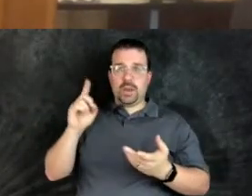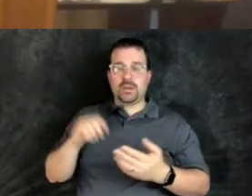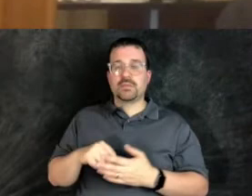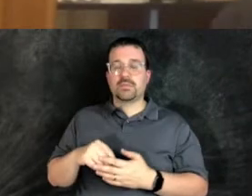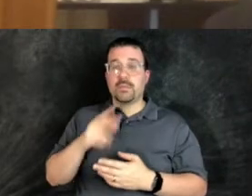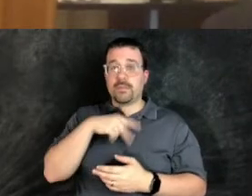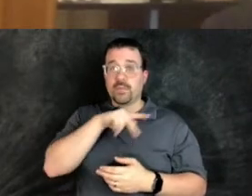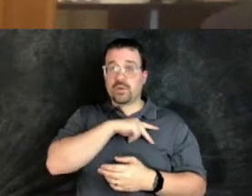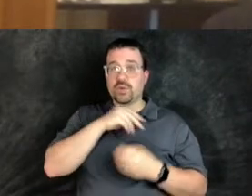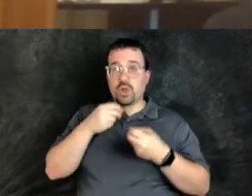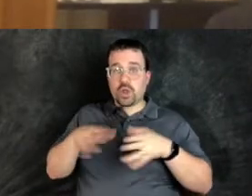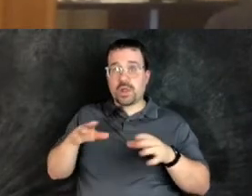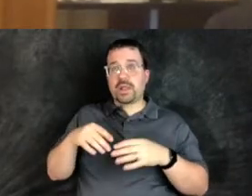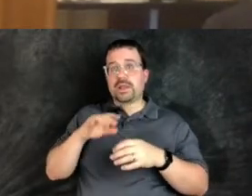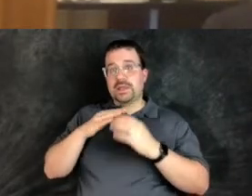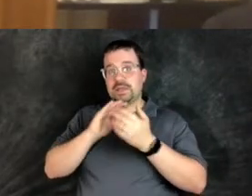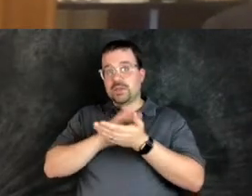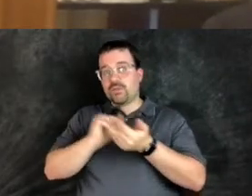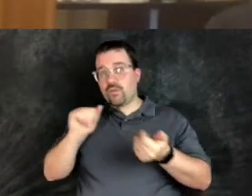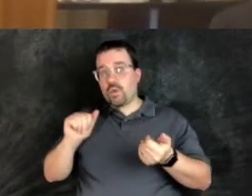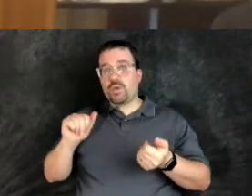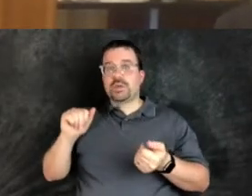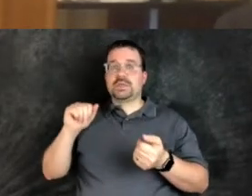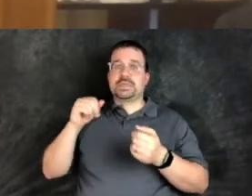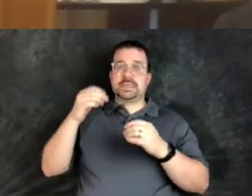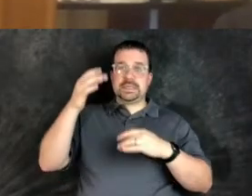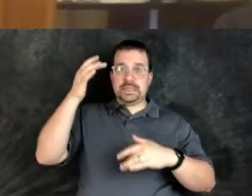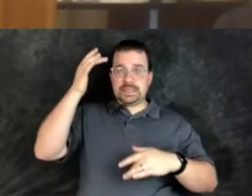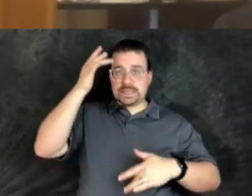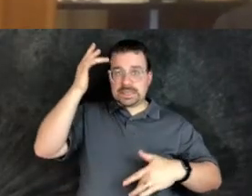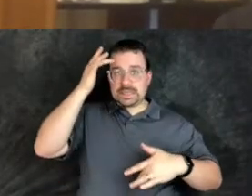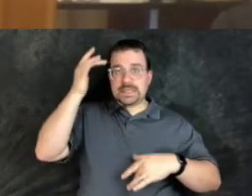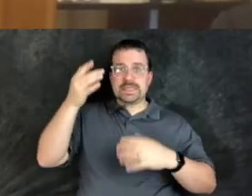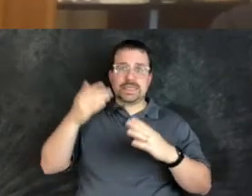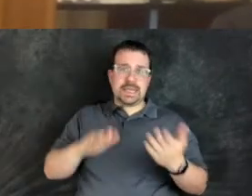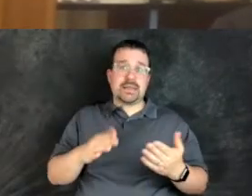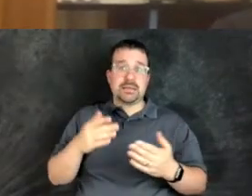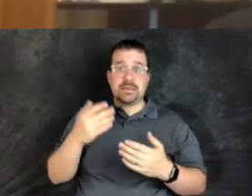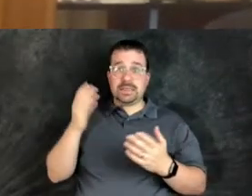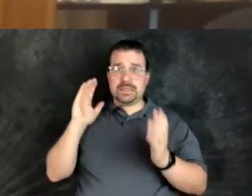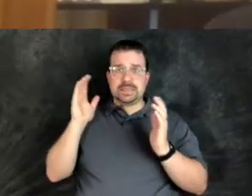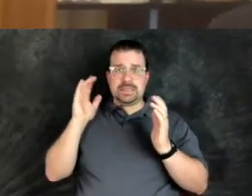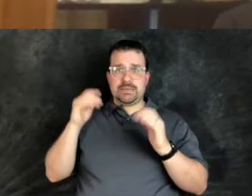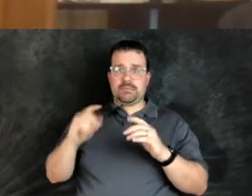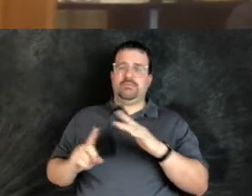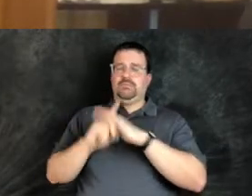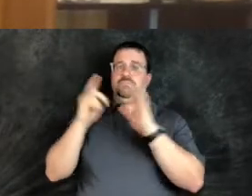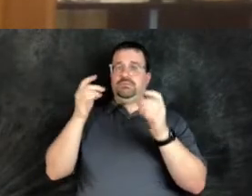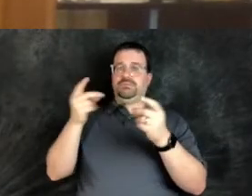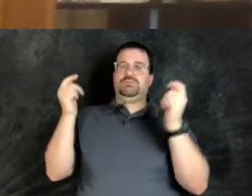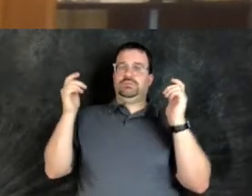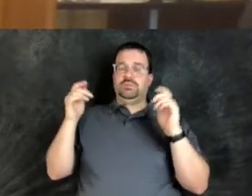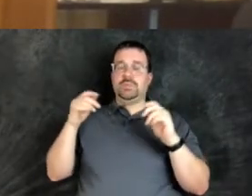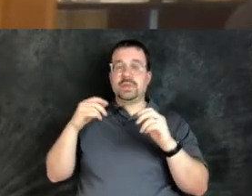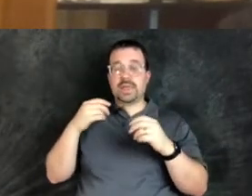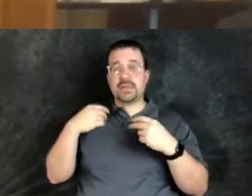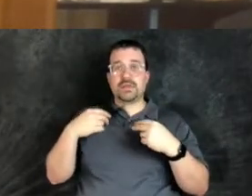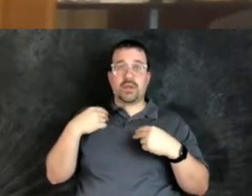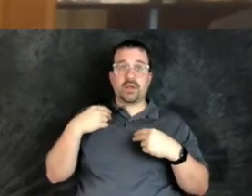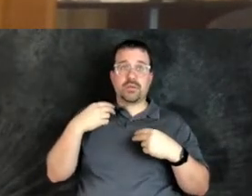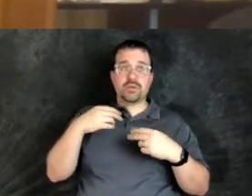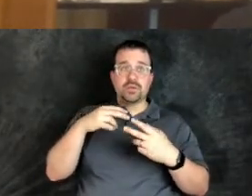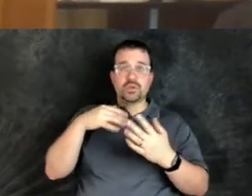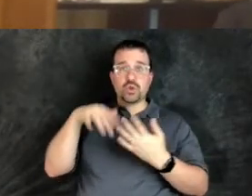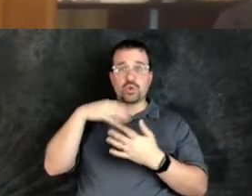like divorce, disease, and even death many times seem to come unprovoked. Social justice issues like human sexuality and